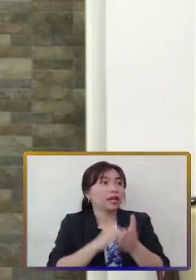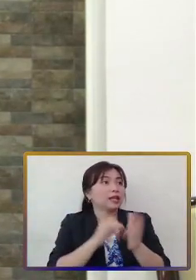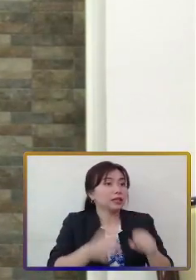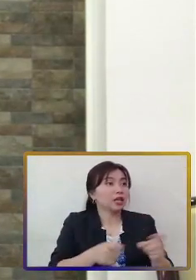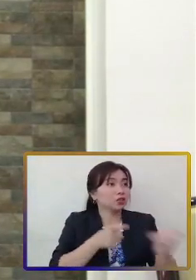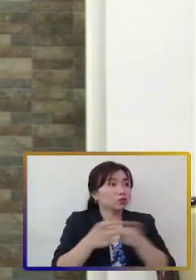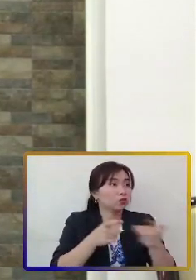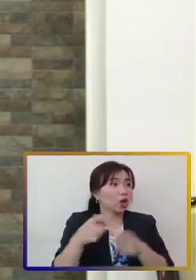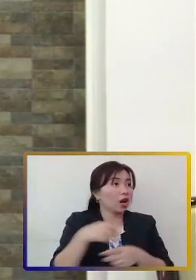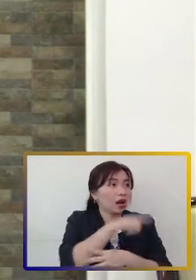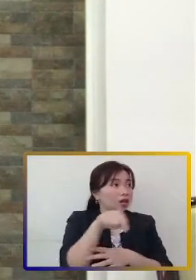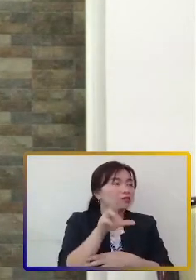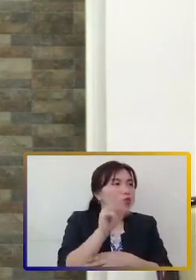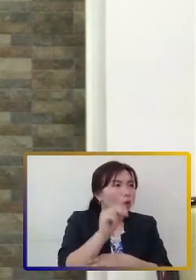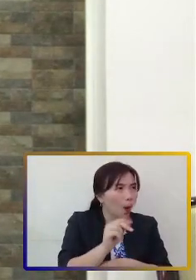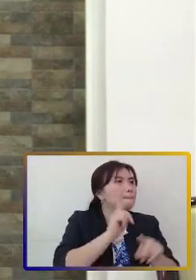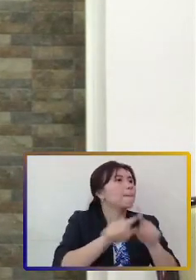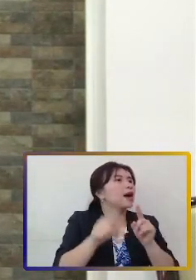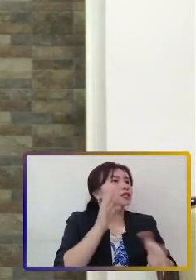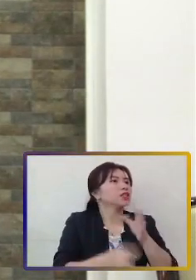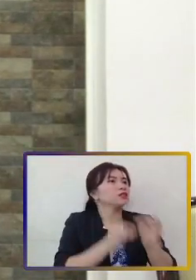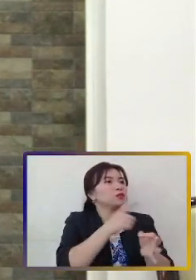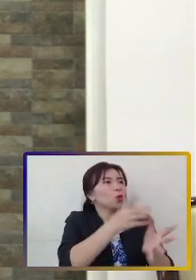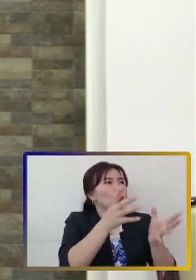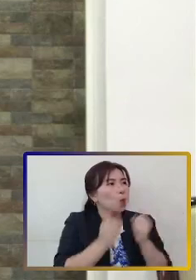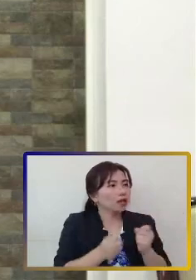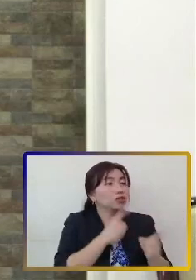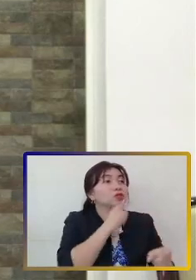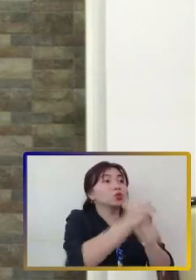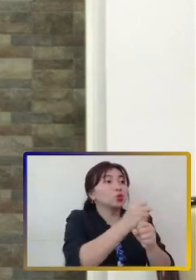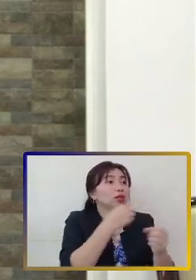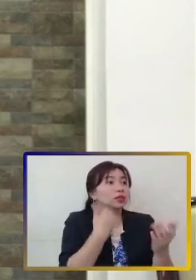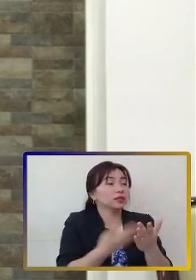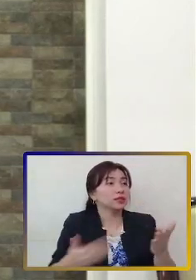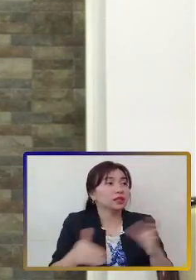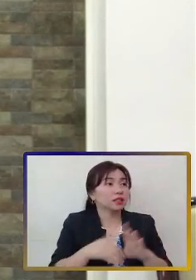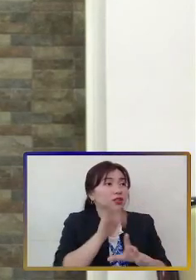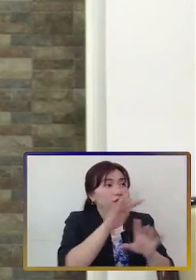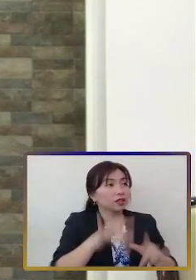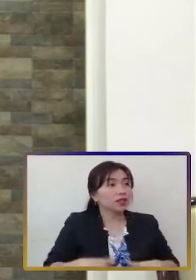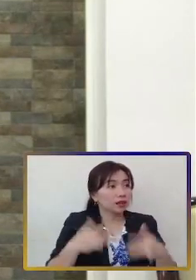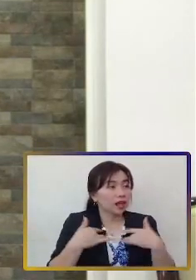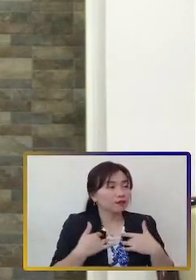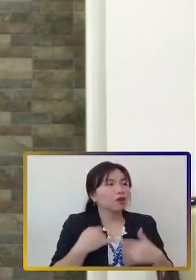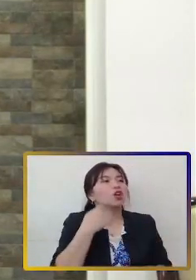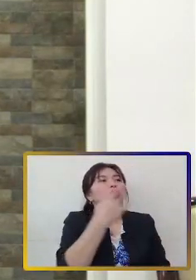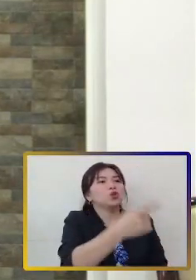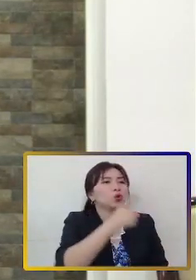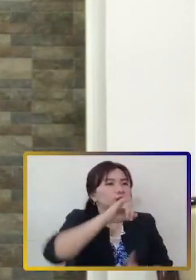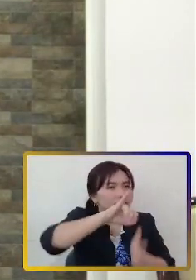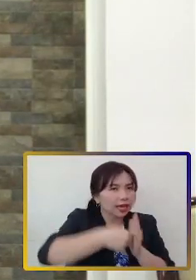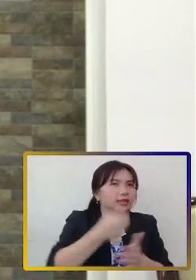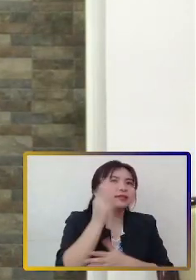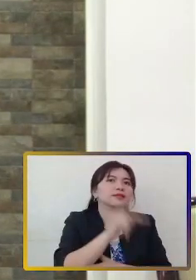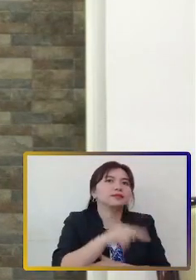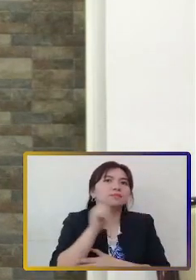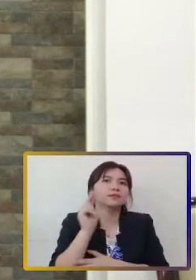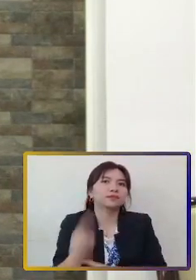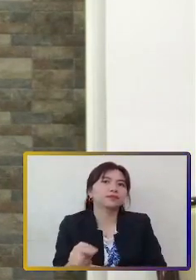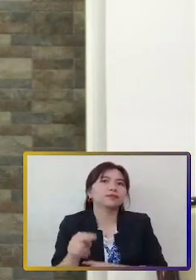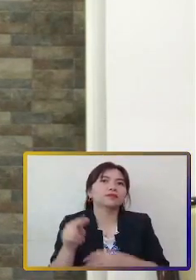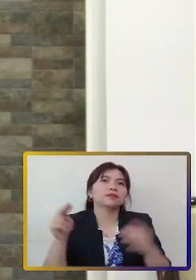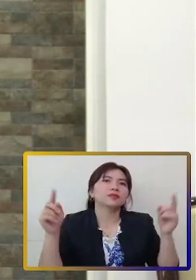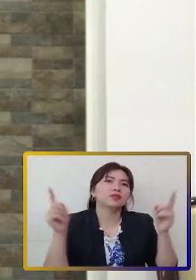we want the greatest assurance of life We will only have it if we will acquire We will be able to acquire it if we